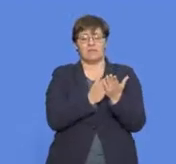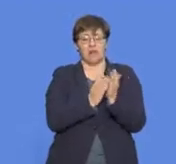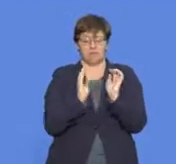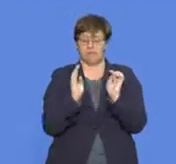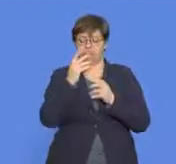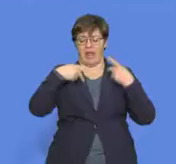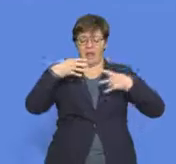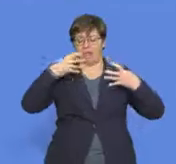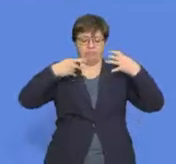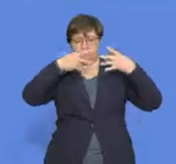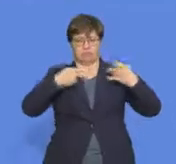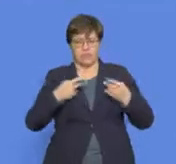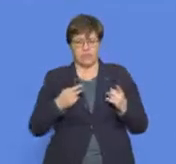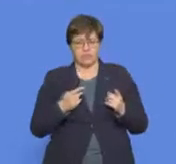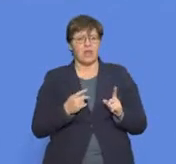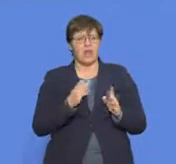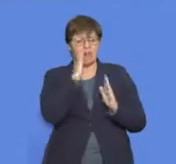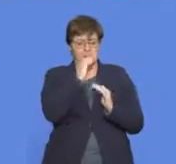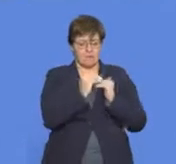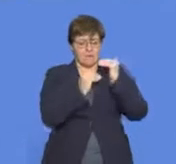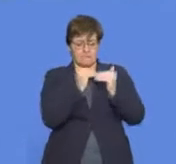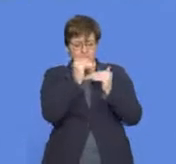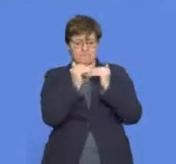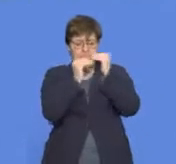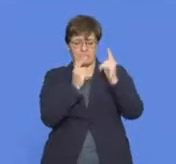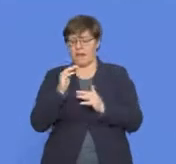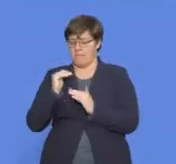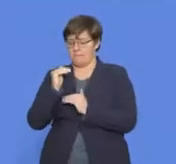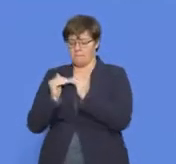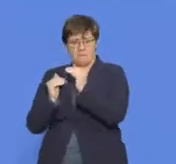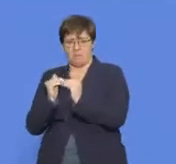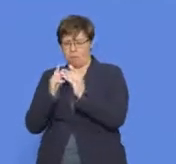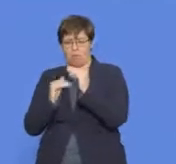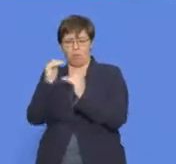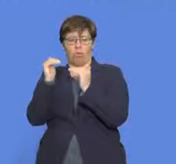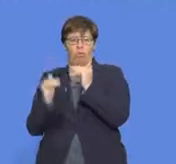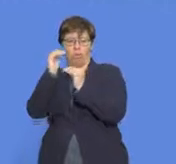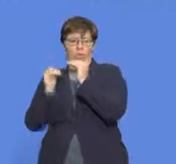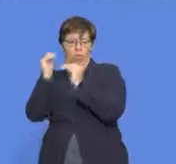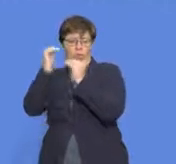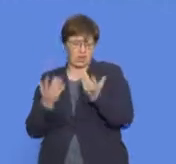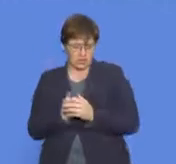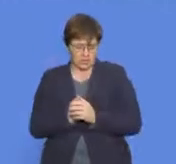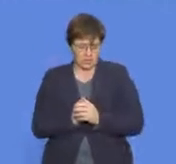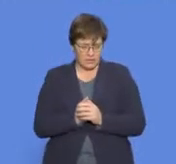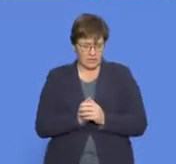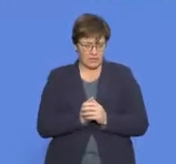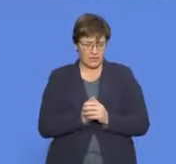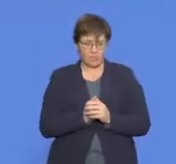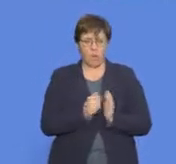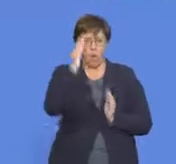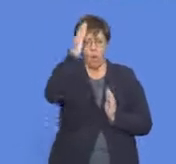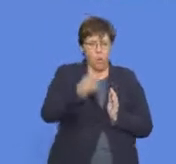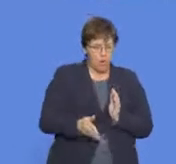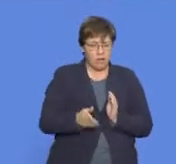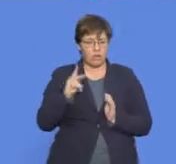randomly. So in other words, there isn't a set pattern that they line up on. We don't have to have